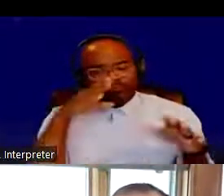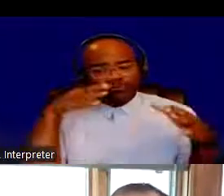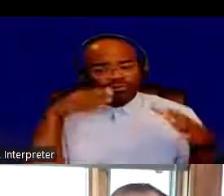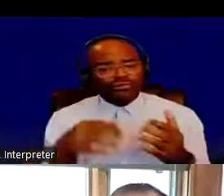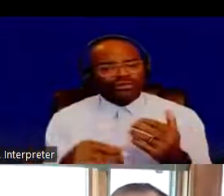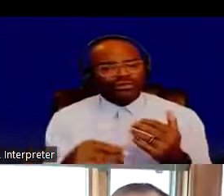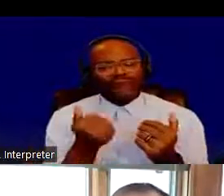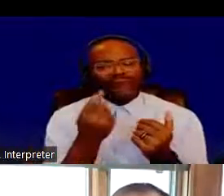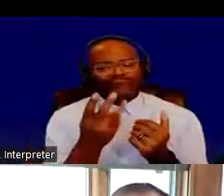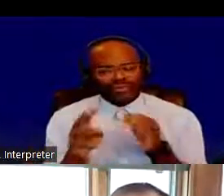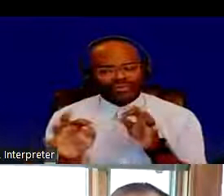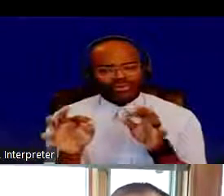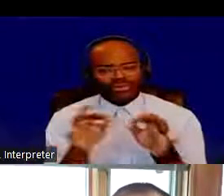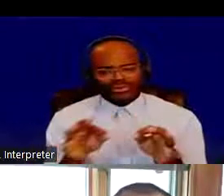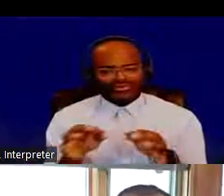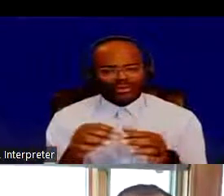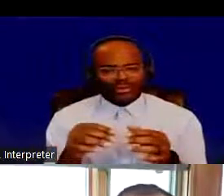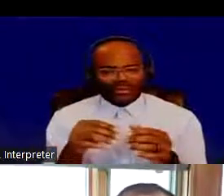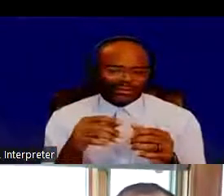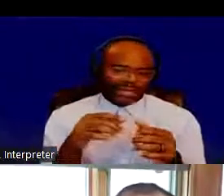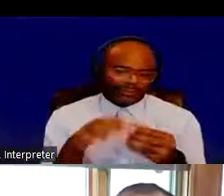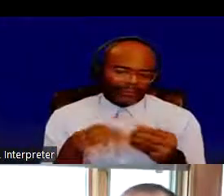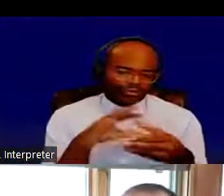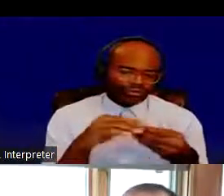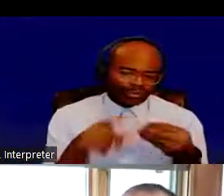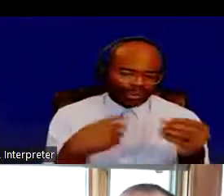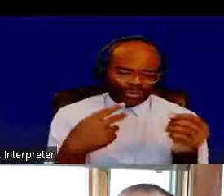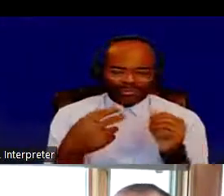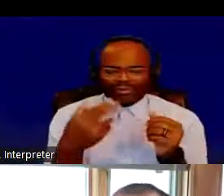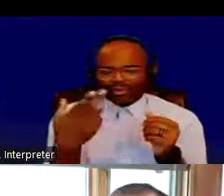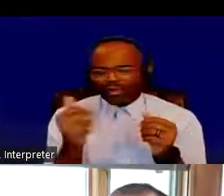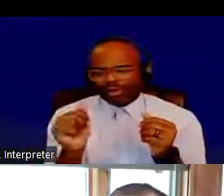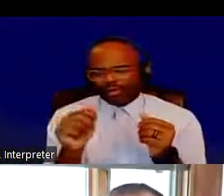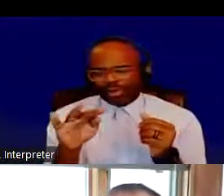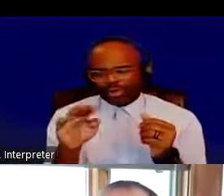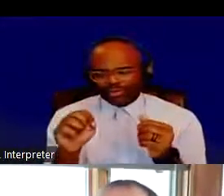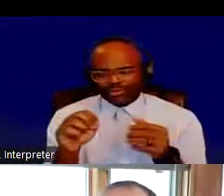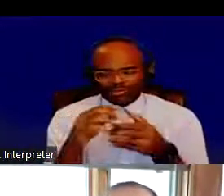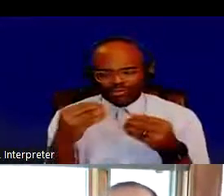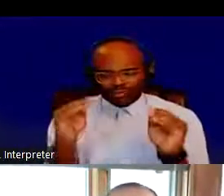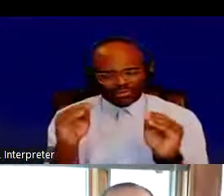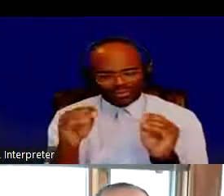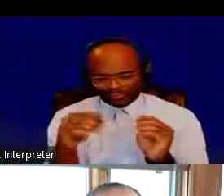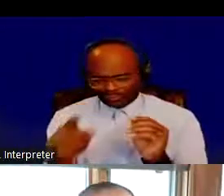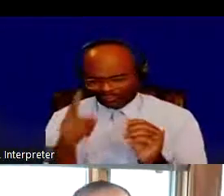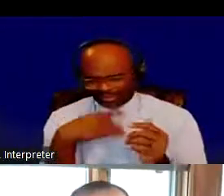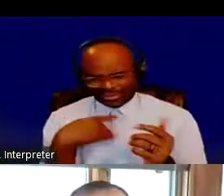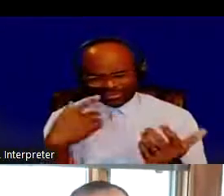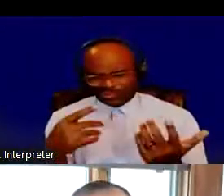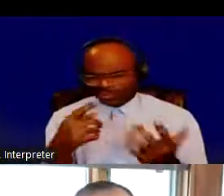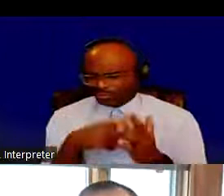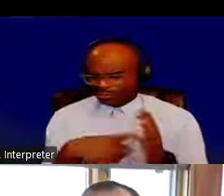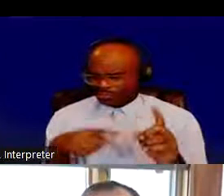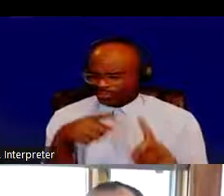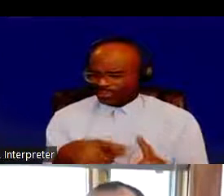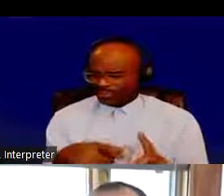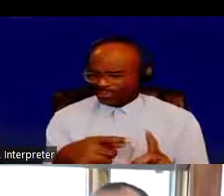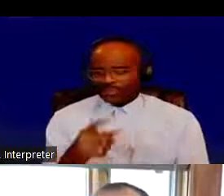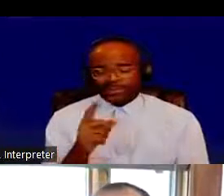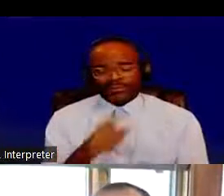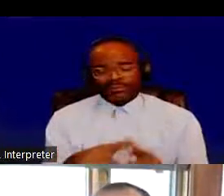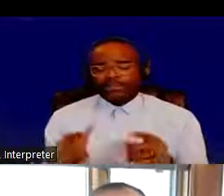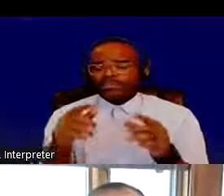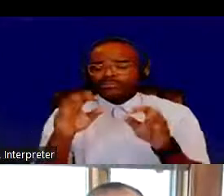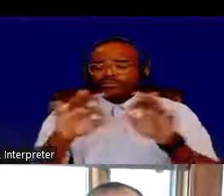in my extended hardware store riff at the beginning, if you wondered what the heck I was talking about. So you see here a breakdown of